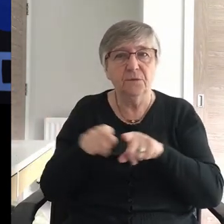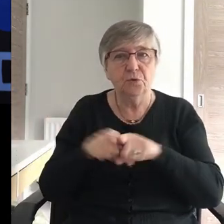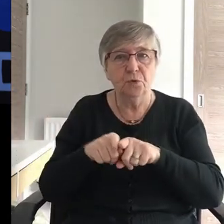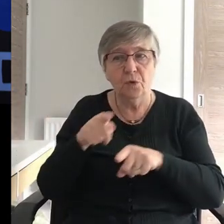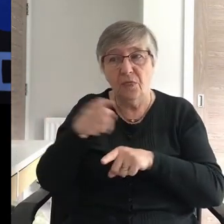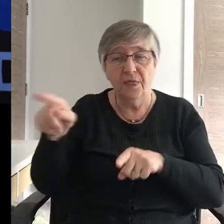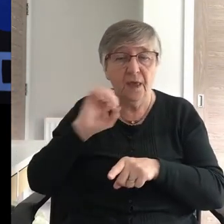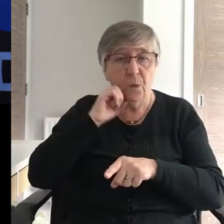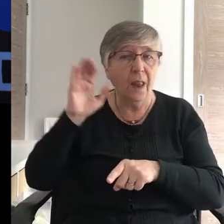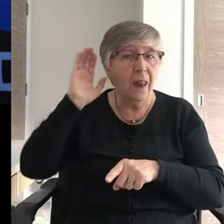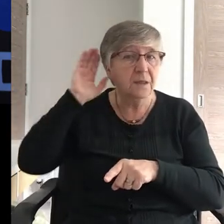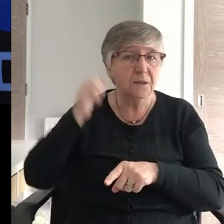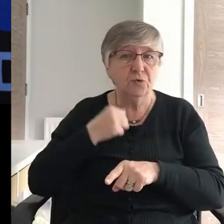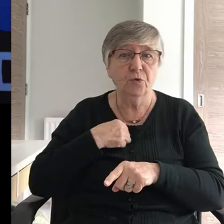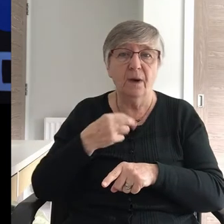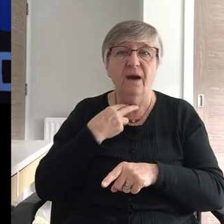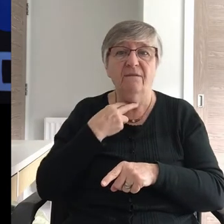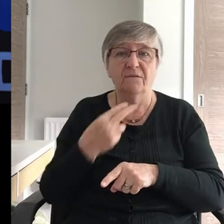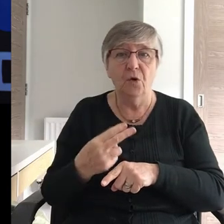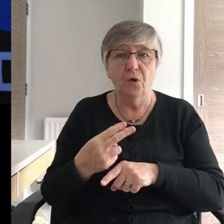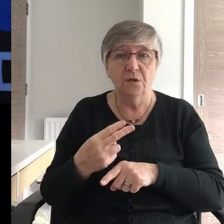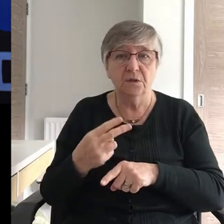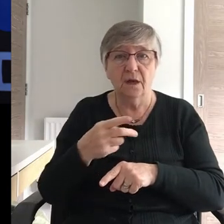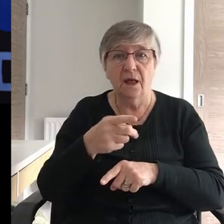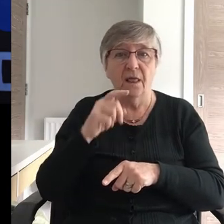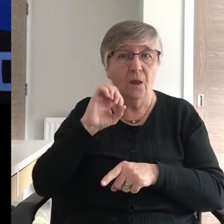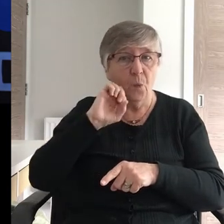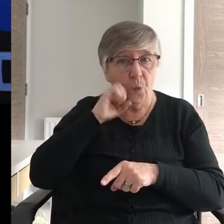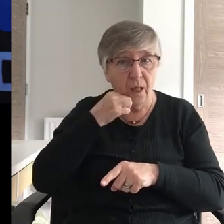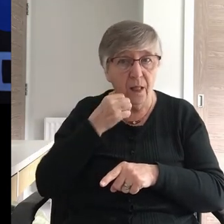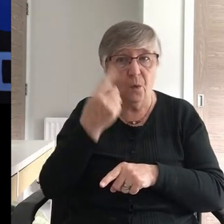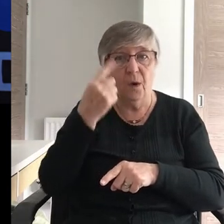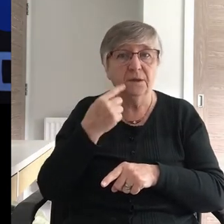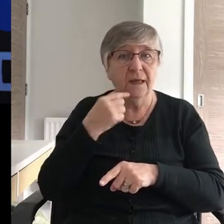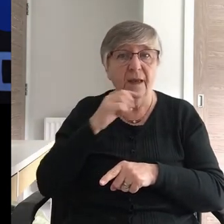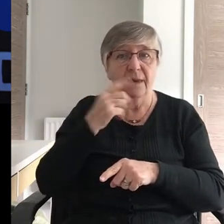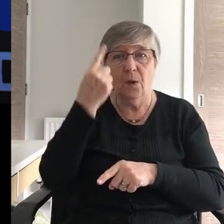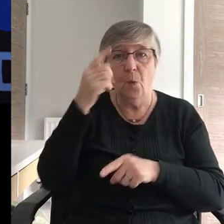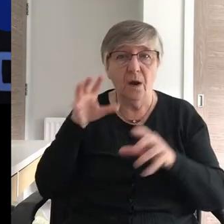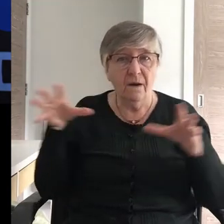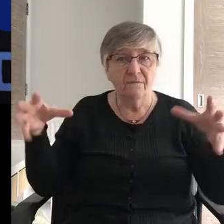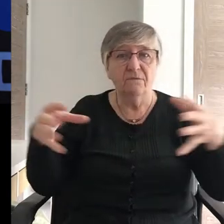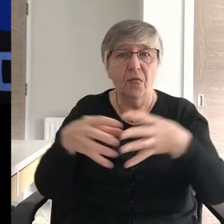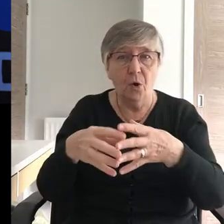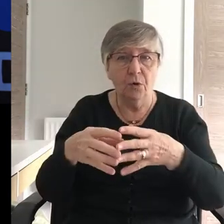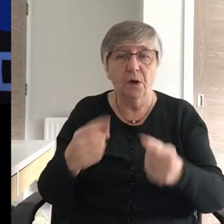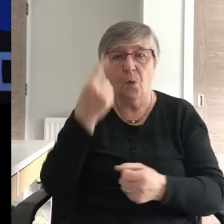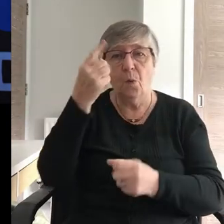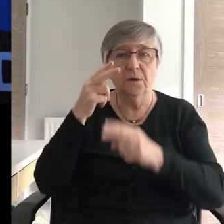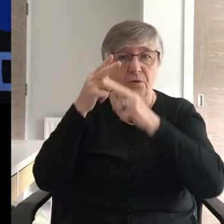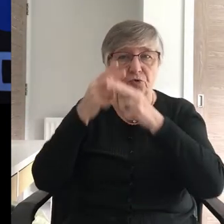too will listen to my voice, and there will be one flock and one shepherd."